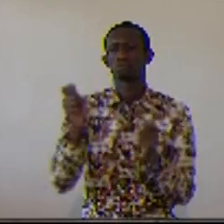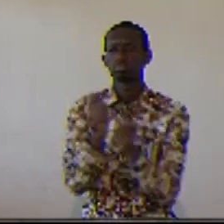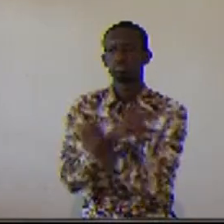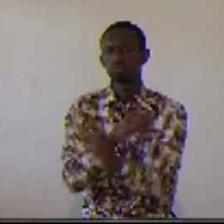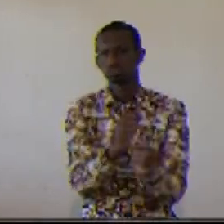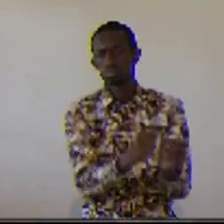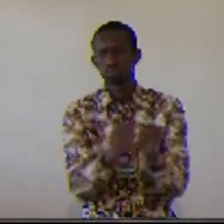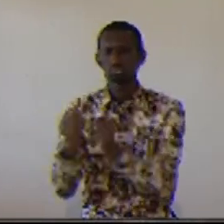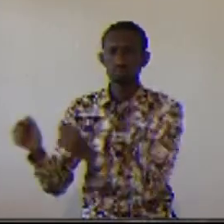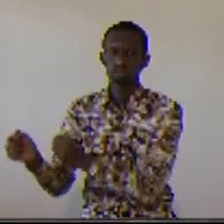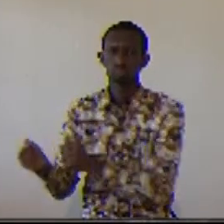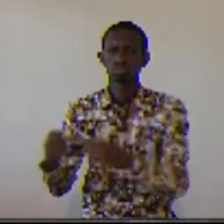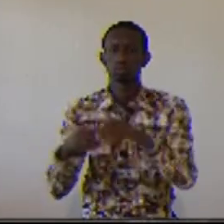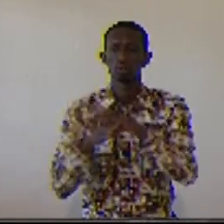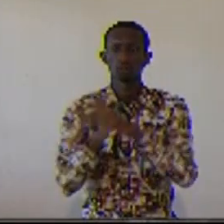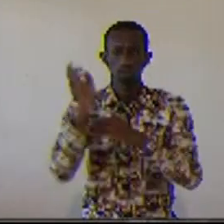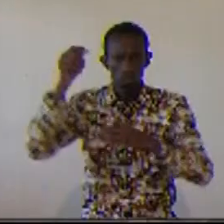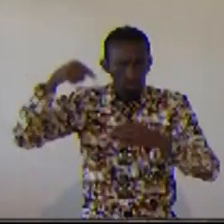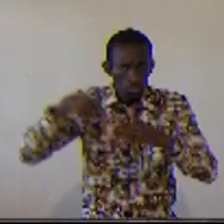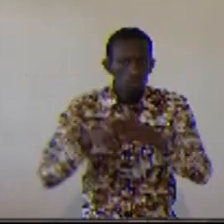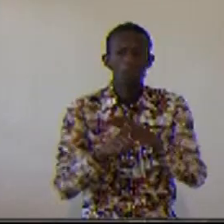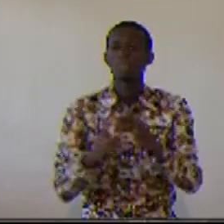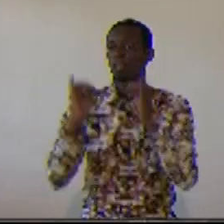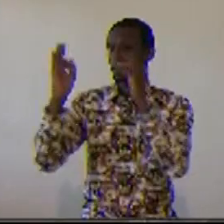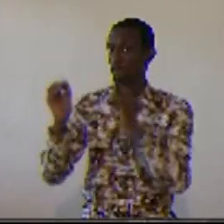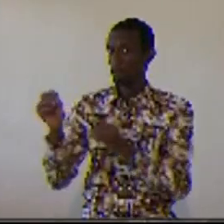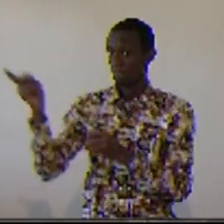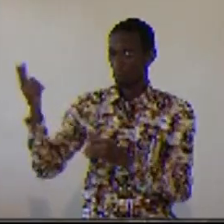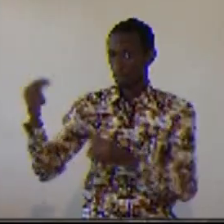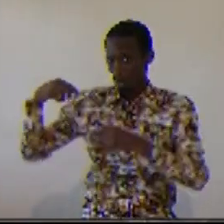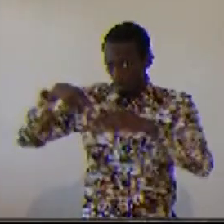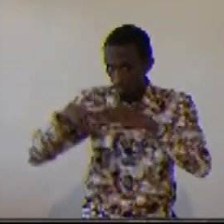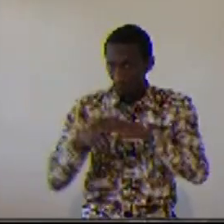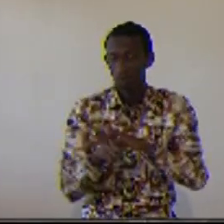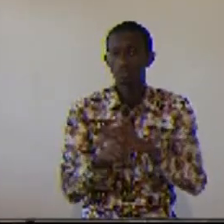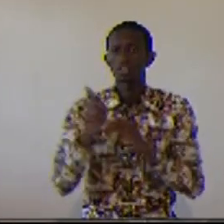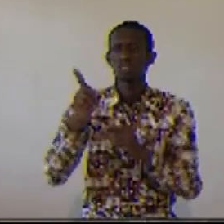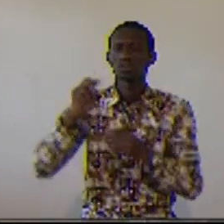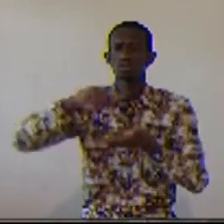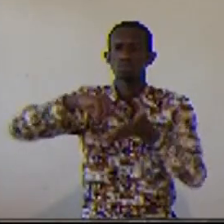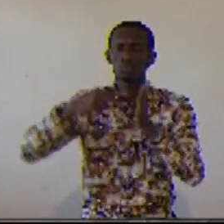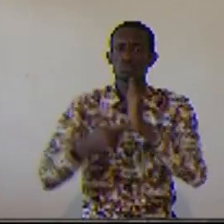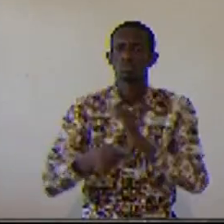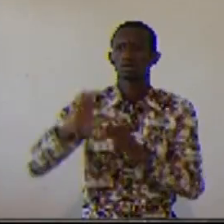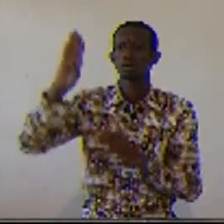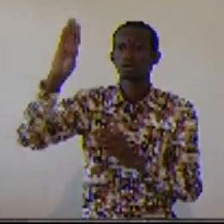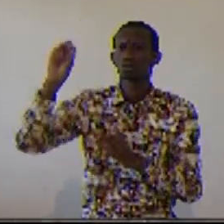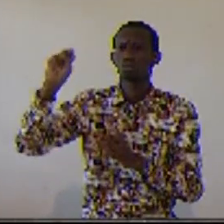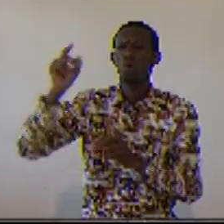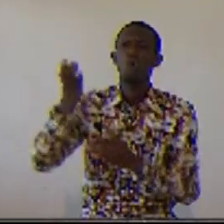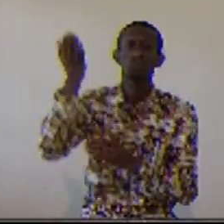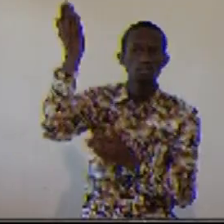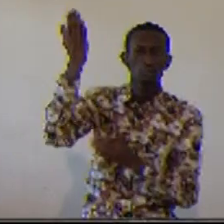inside. Once they are moving inside, that means this bond is weakened